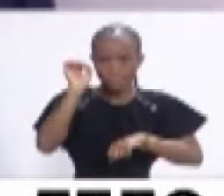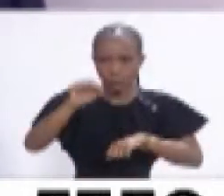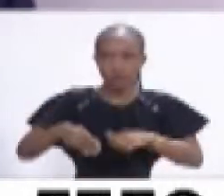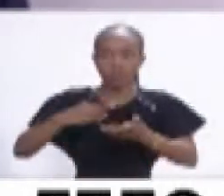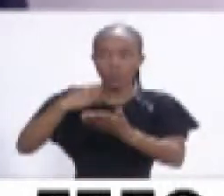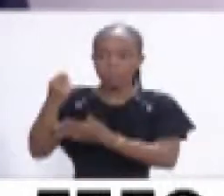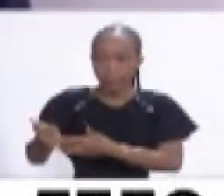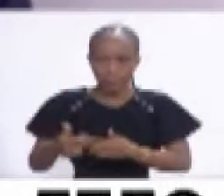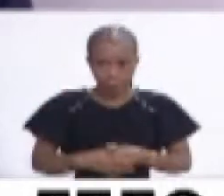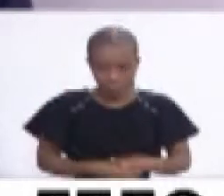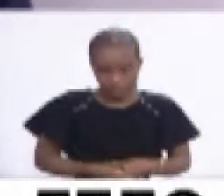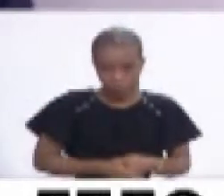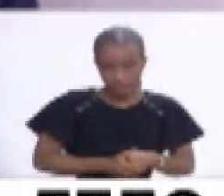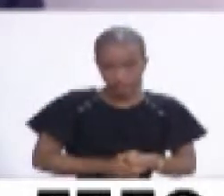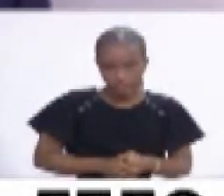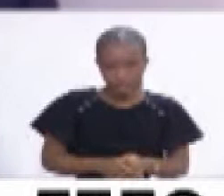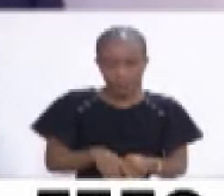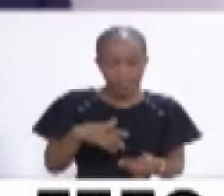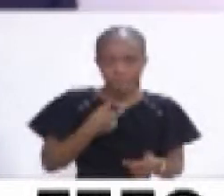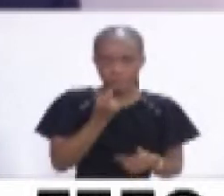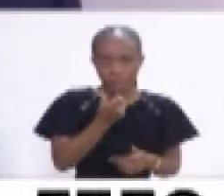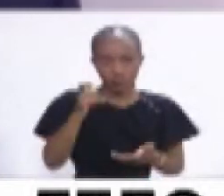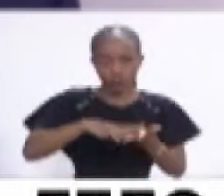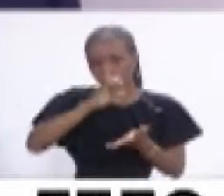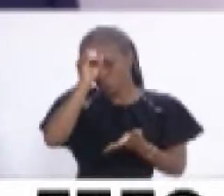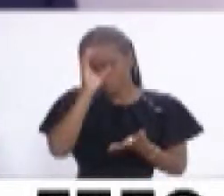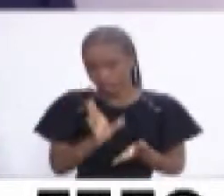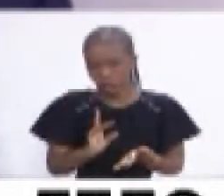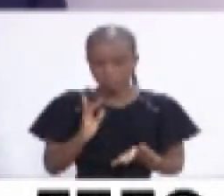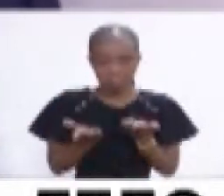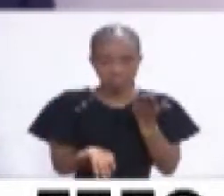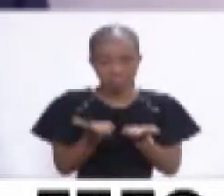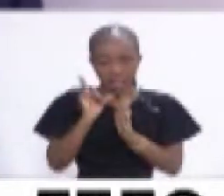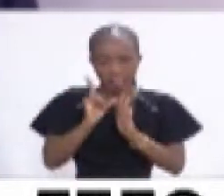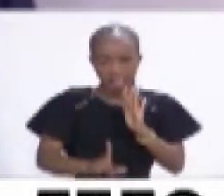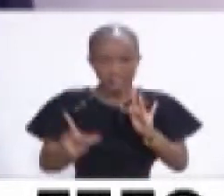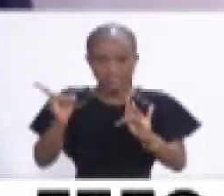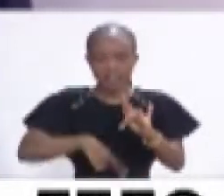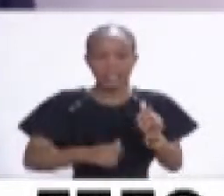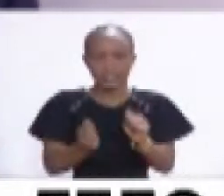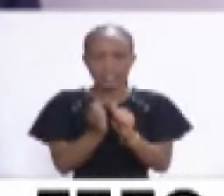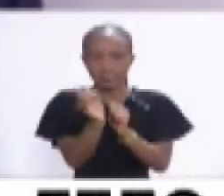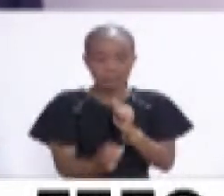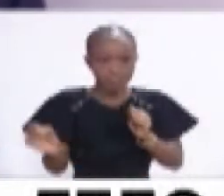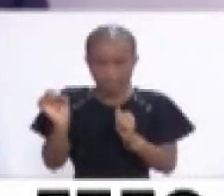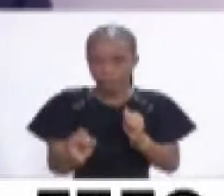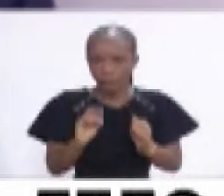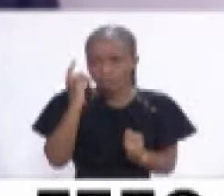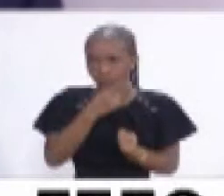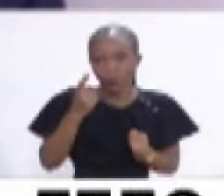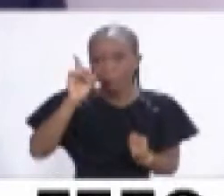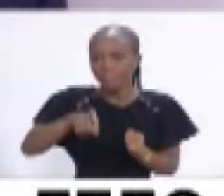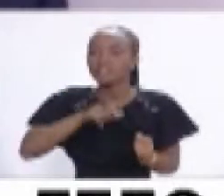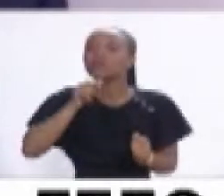pay. There are a few students, maybe less than 10%, who must not